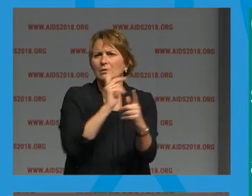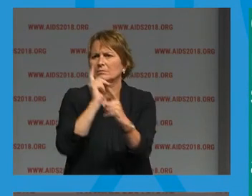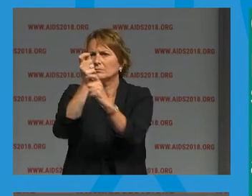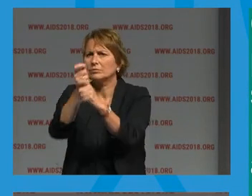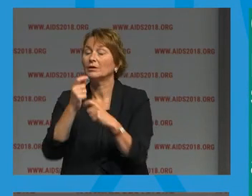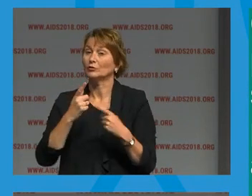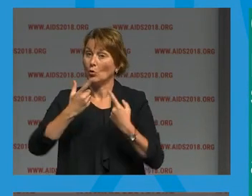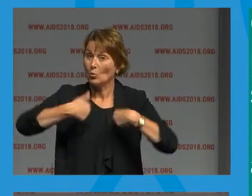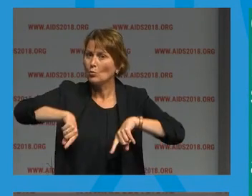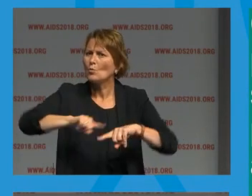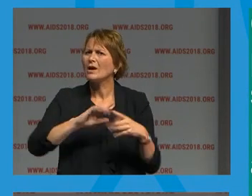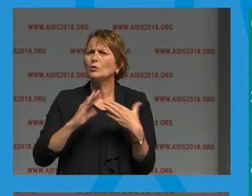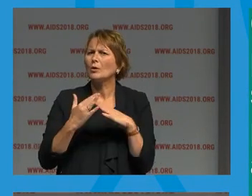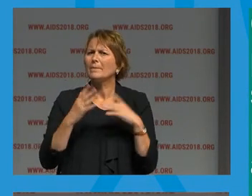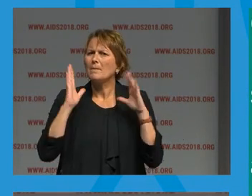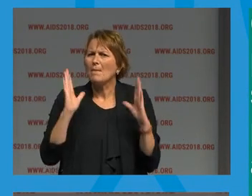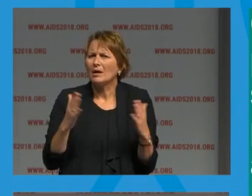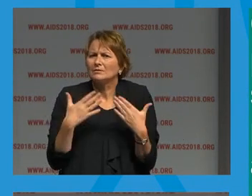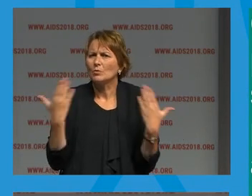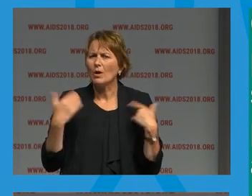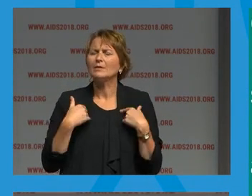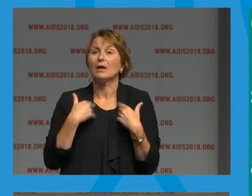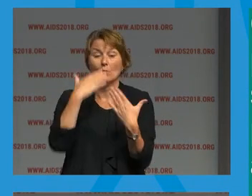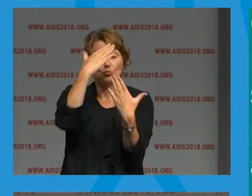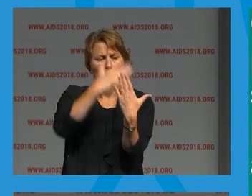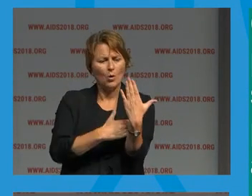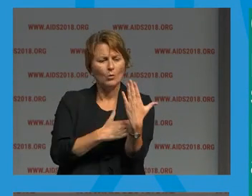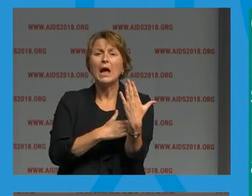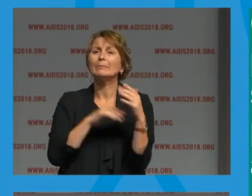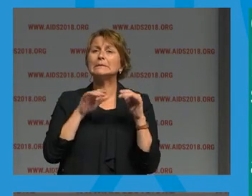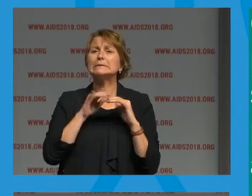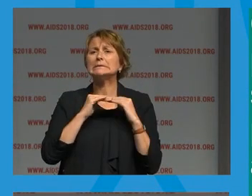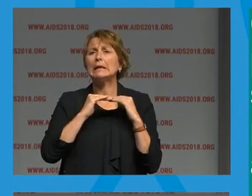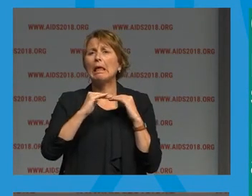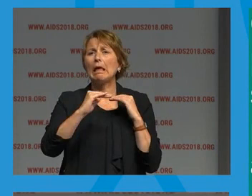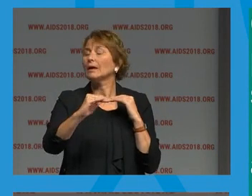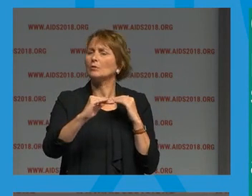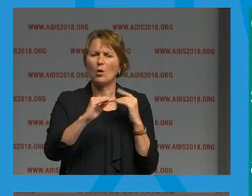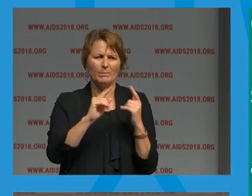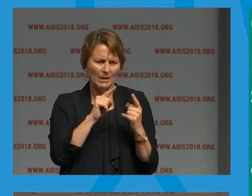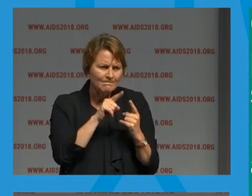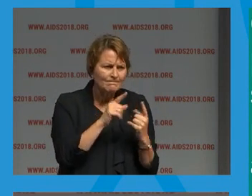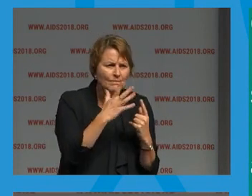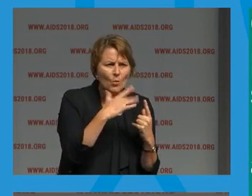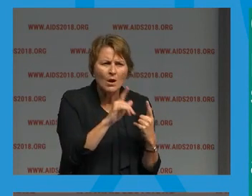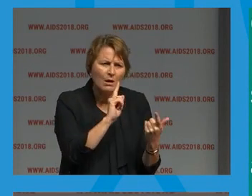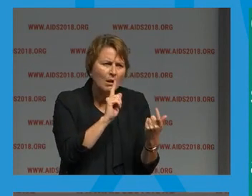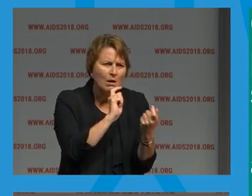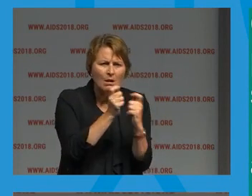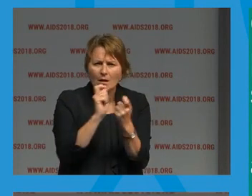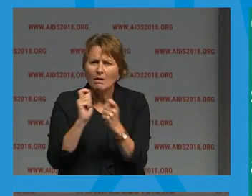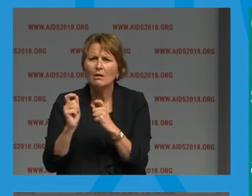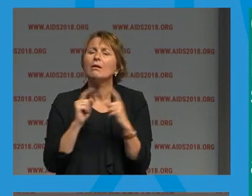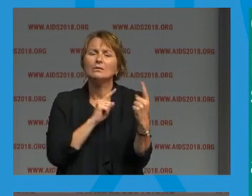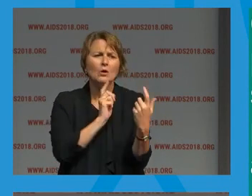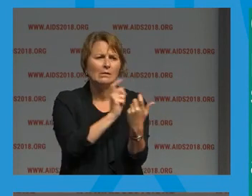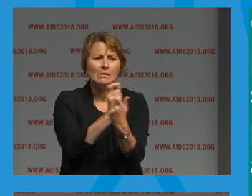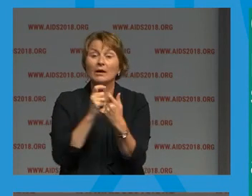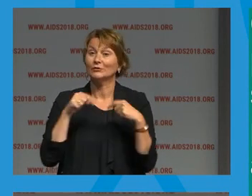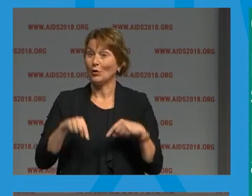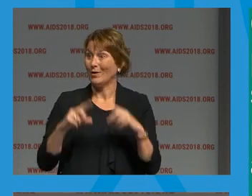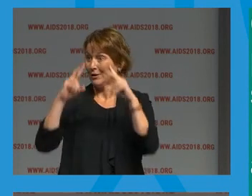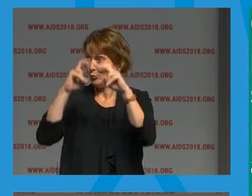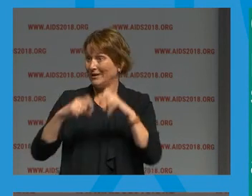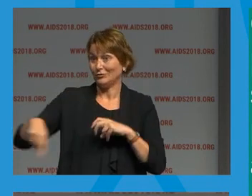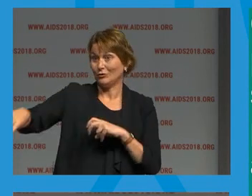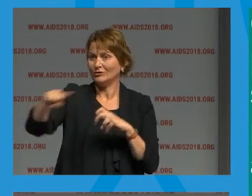community? We're constantly evolving our programs using the best science and tools, and many of those tools come from the researchers that are here today